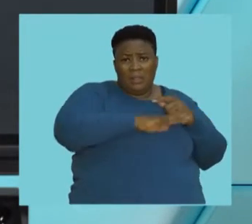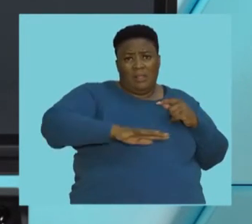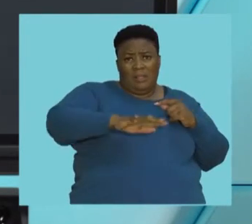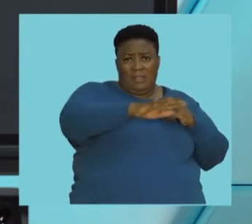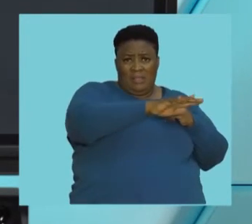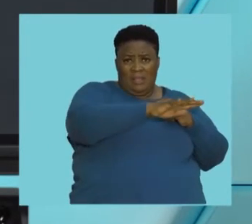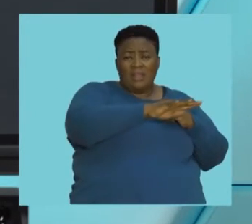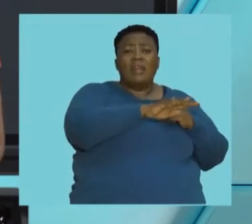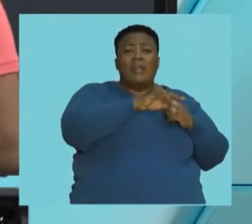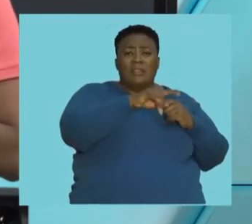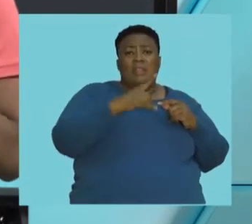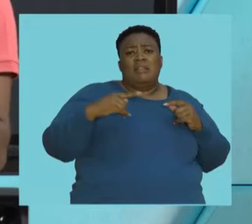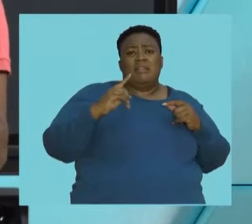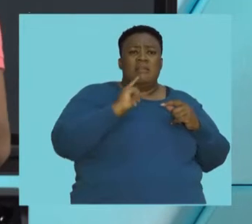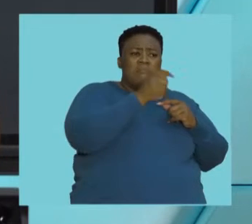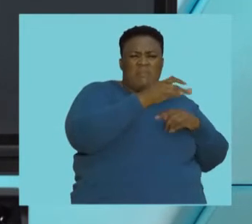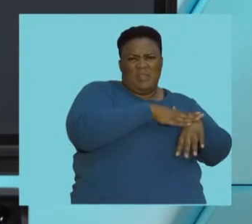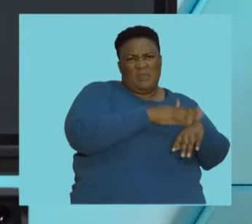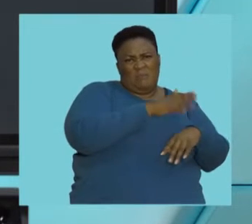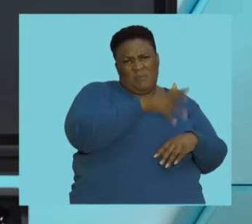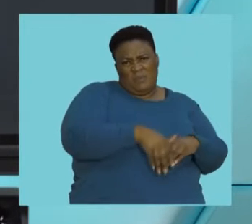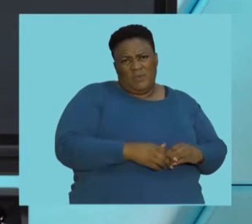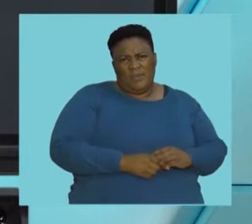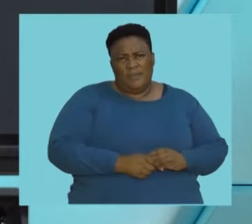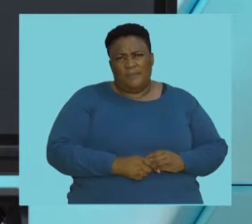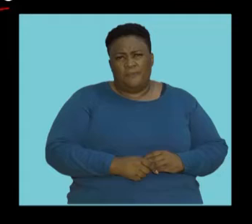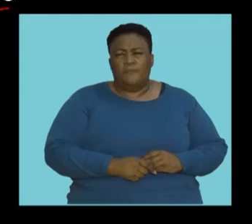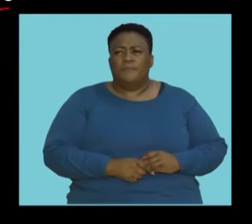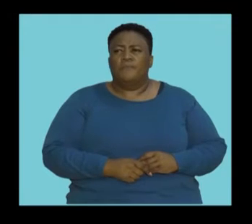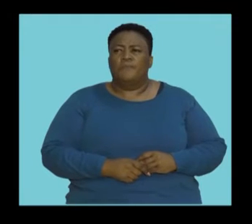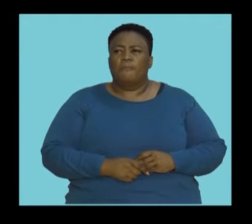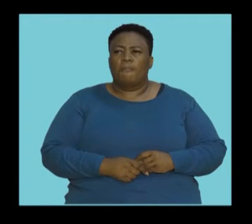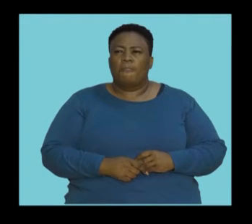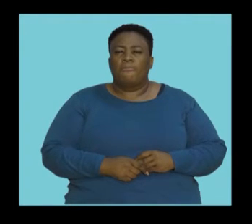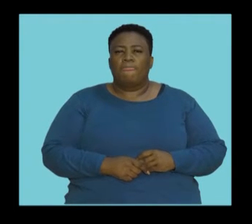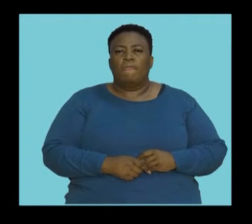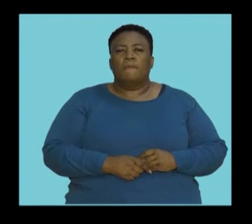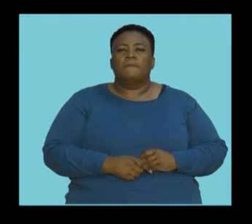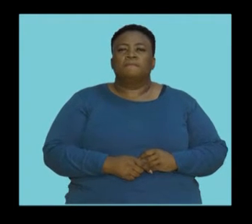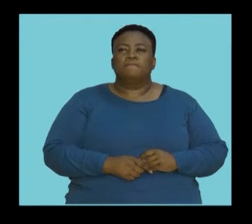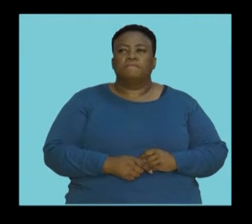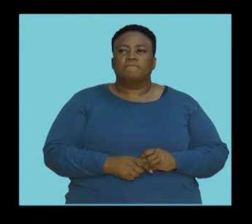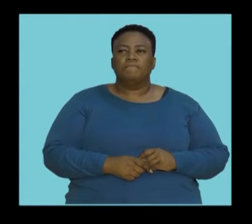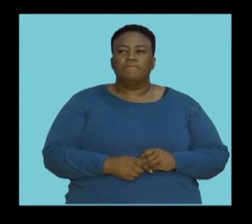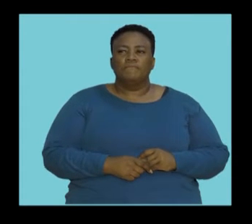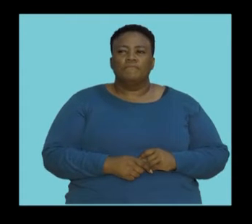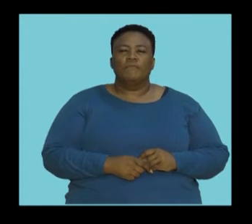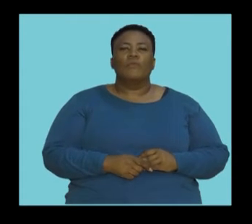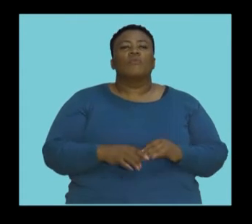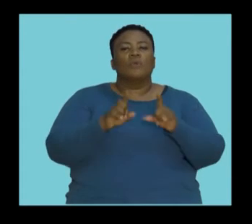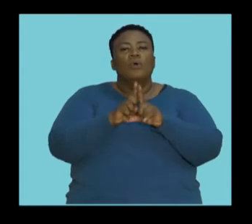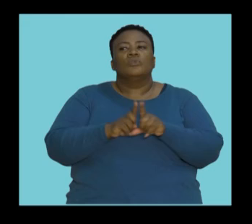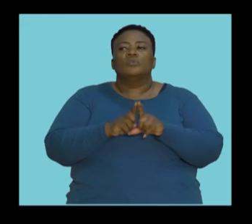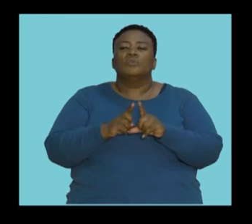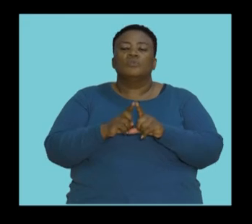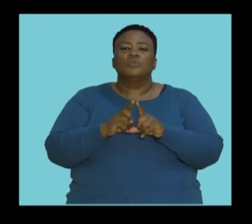context of those markets that farmers are producing food at. So we also need to look at what farming